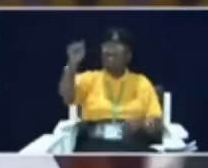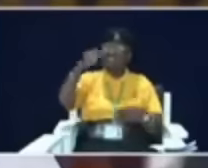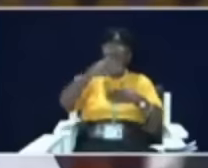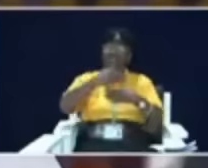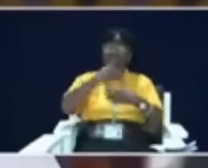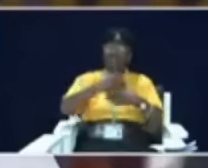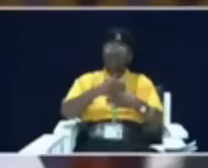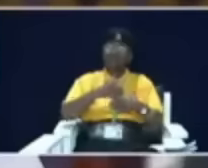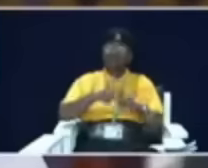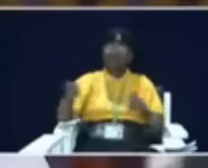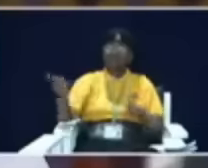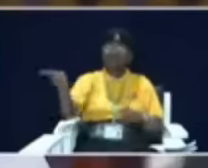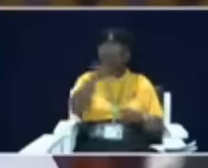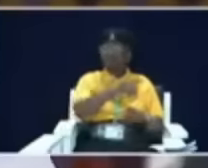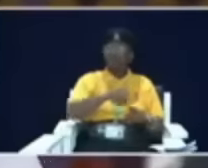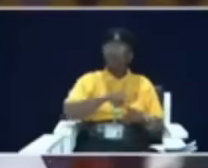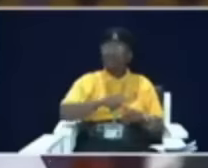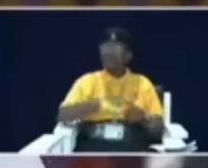but you can't come in.